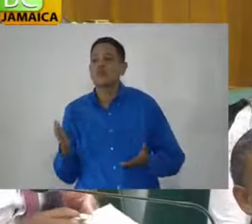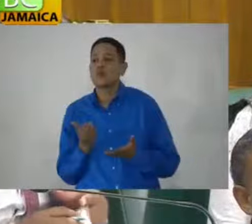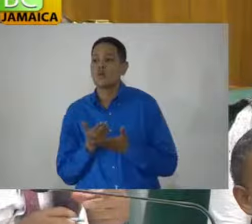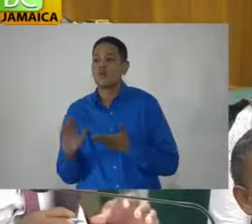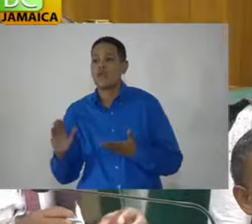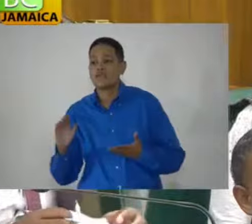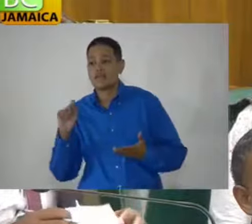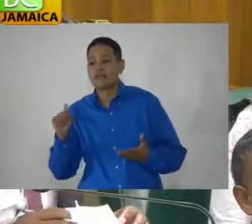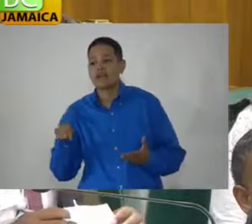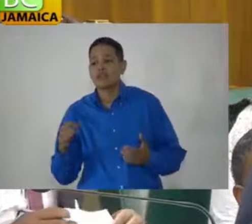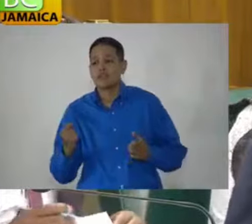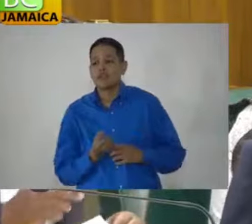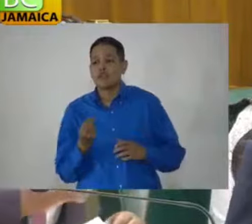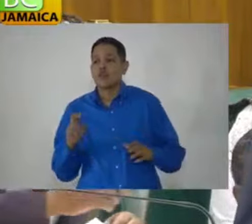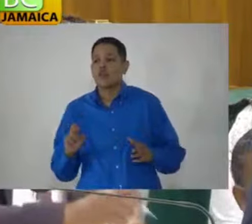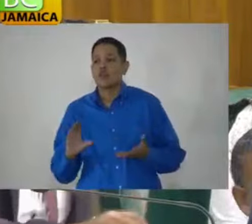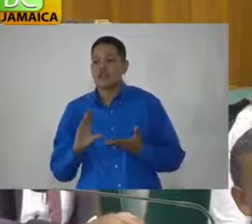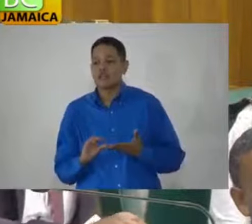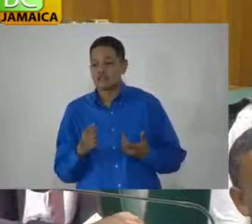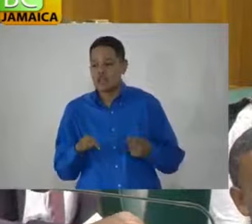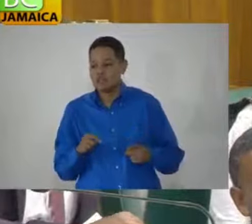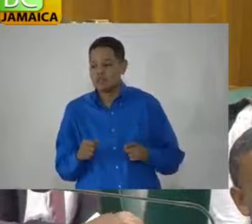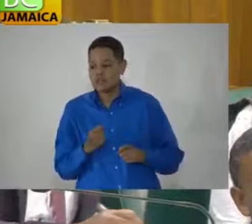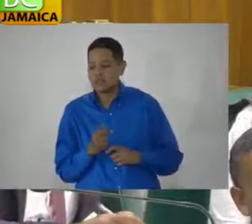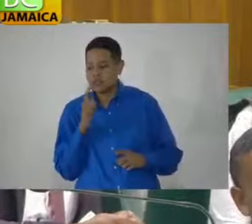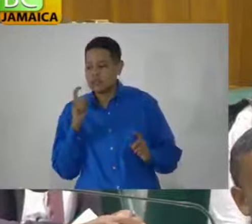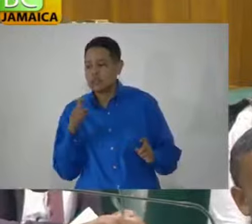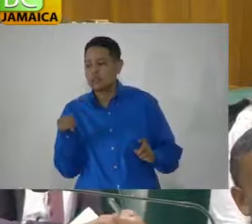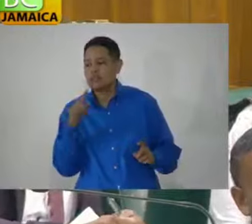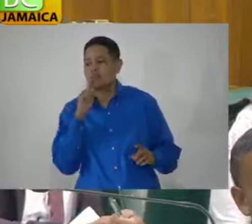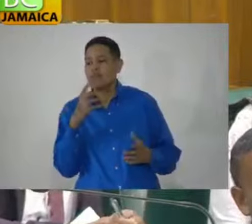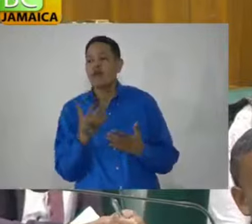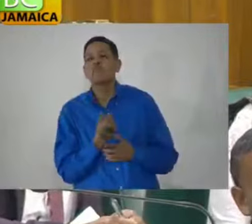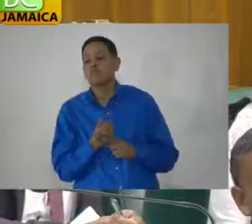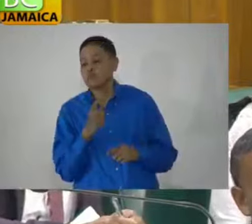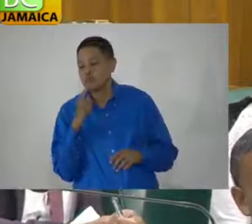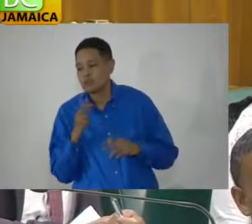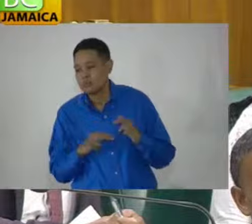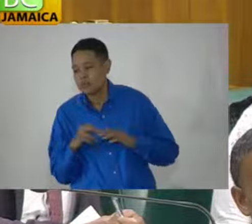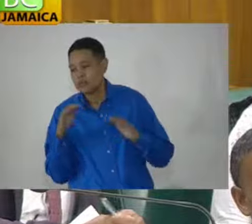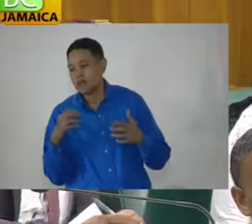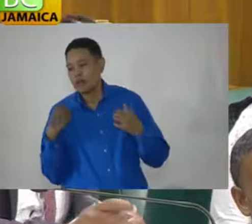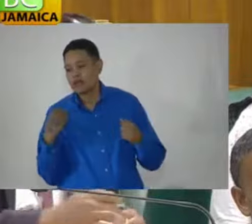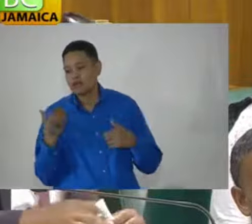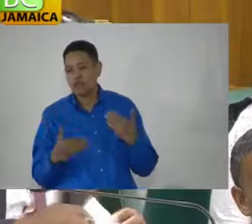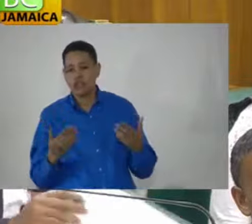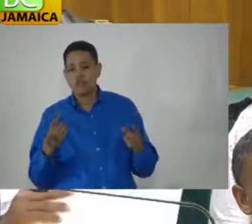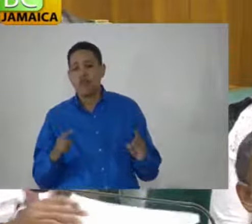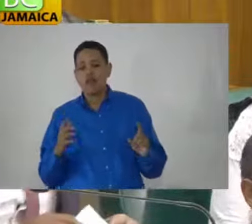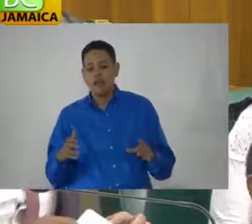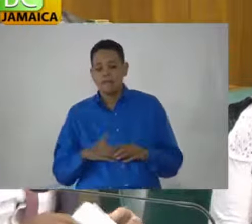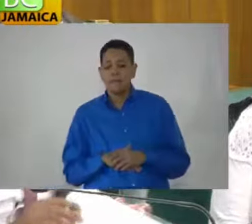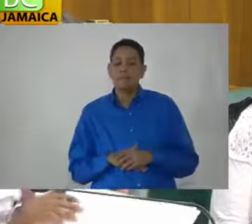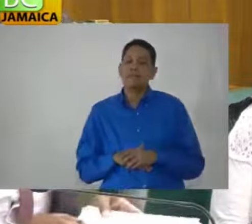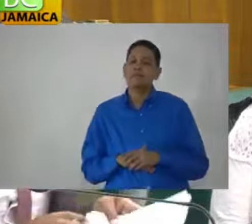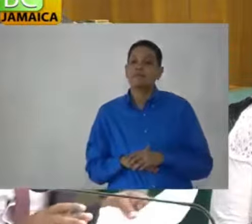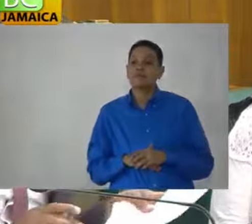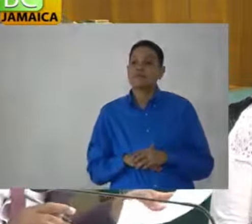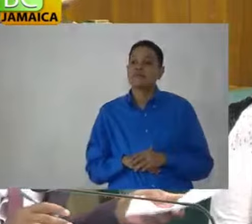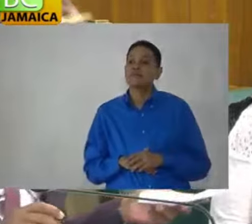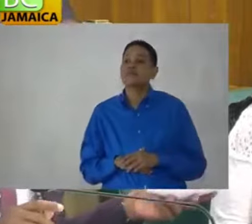it or that you could decrease it to give them an opportunity to recover. The